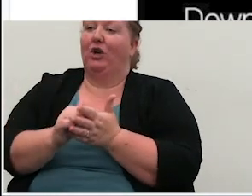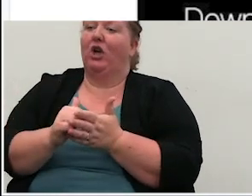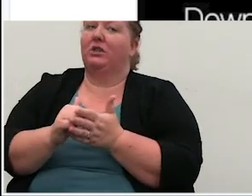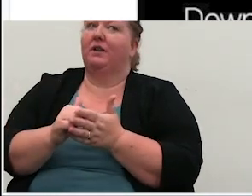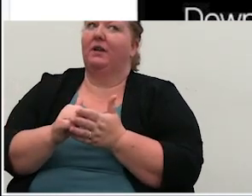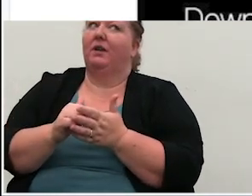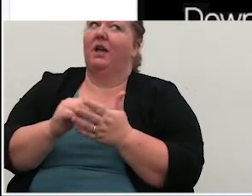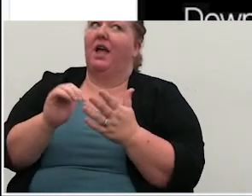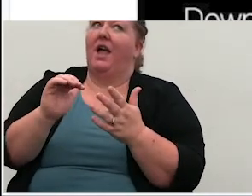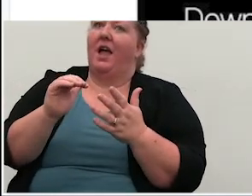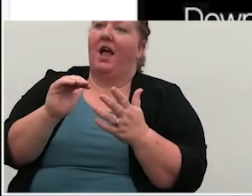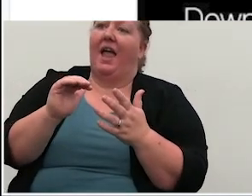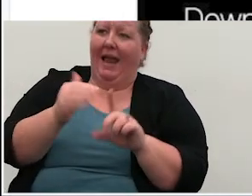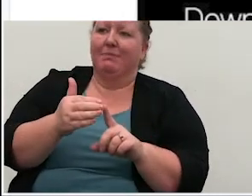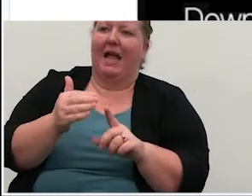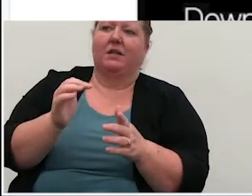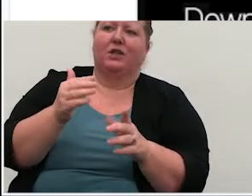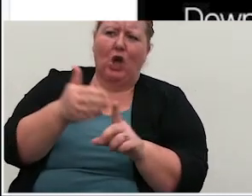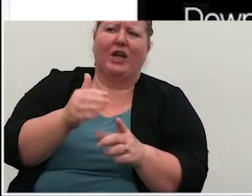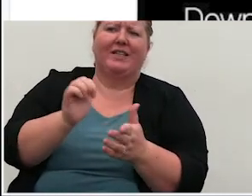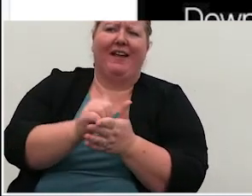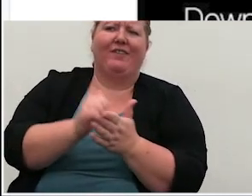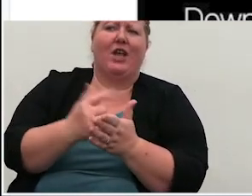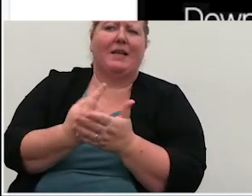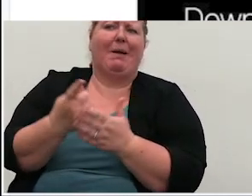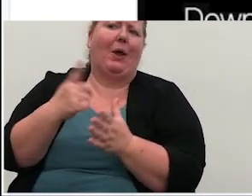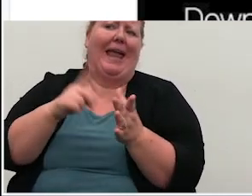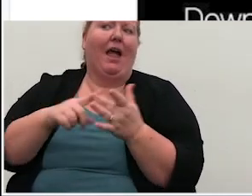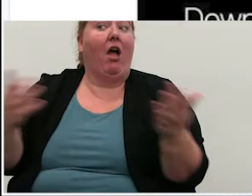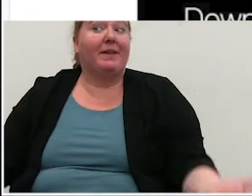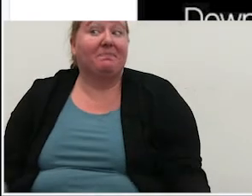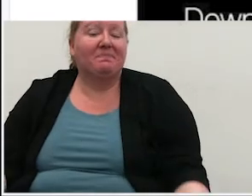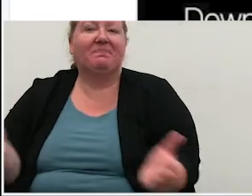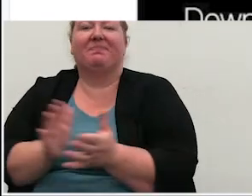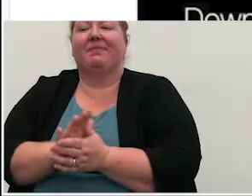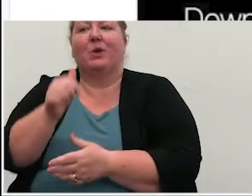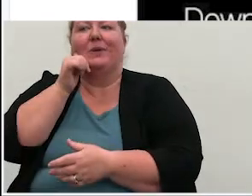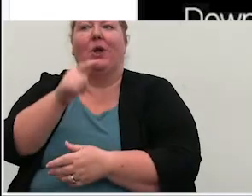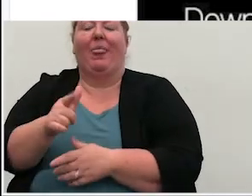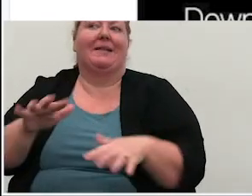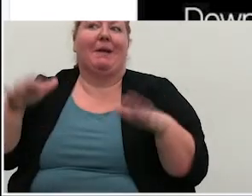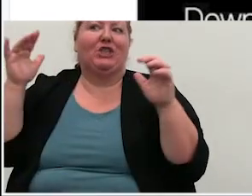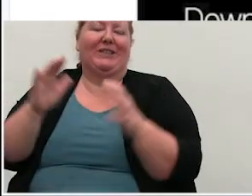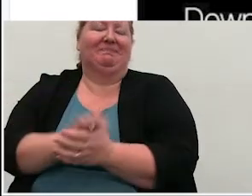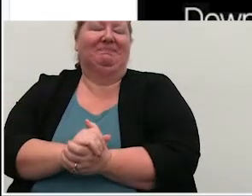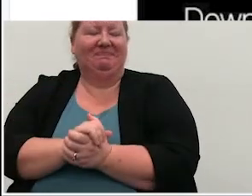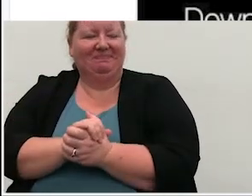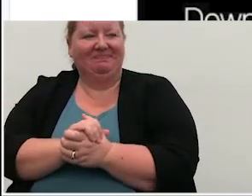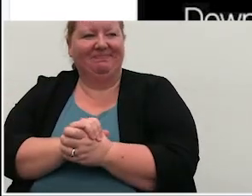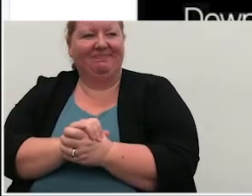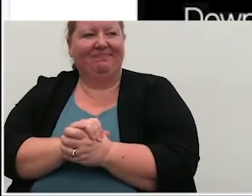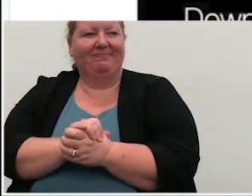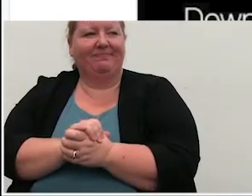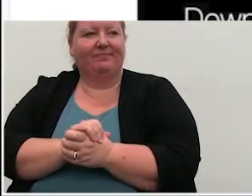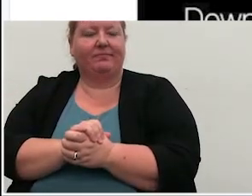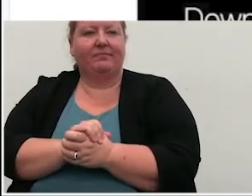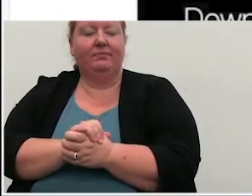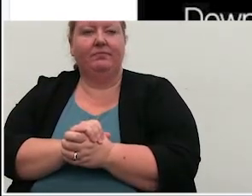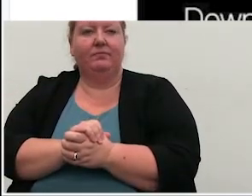adverts. By AI, apparently. Because we all know that's magic.